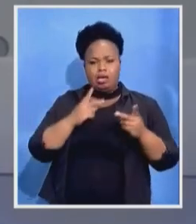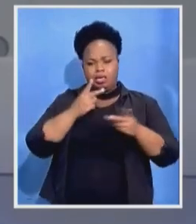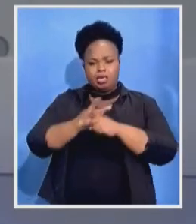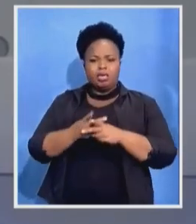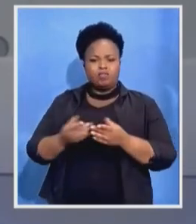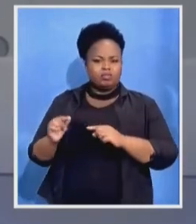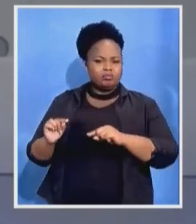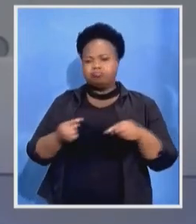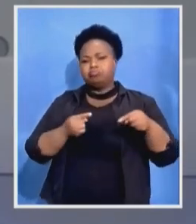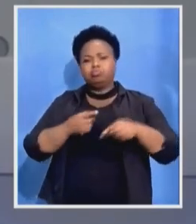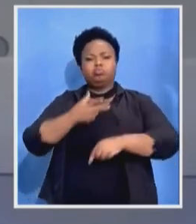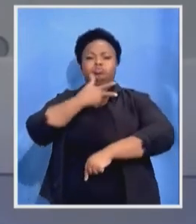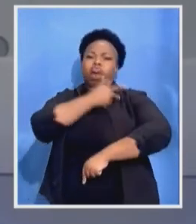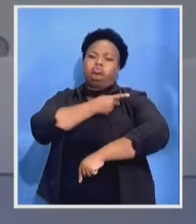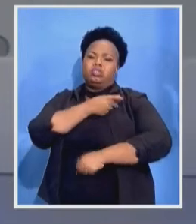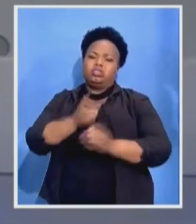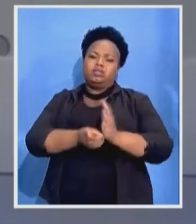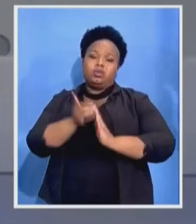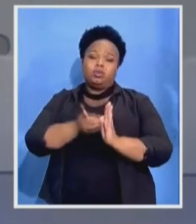the SACP,